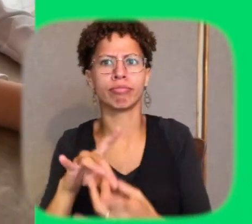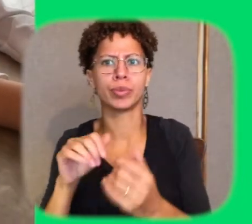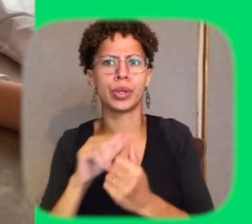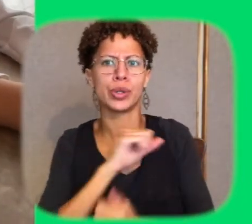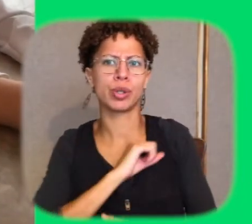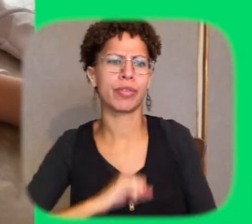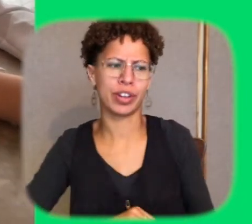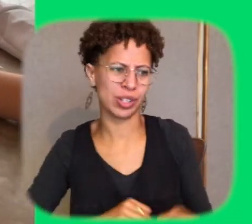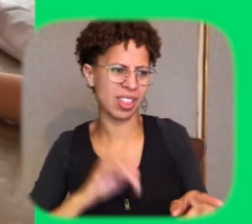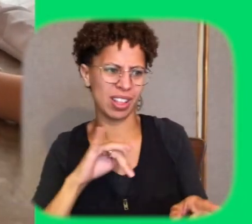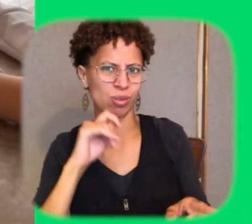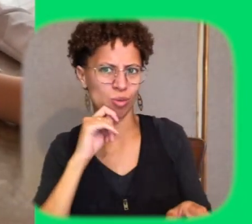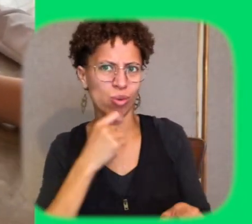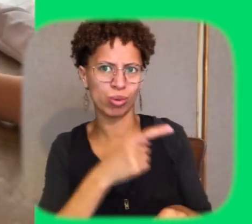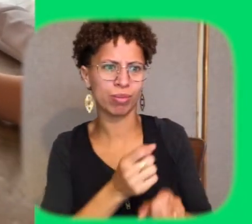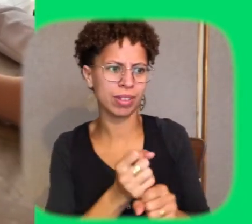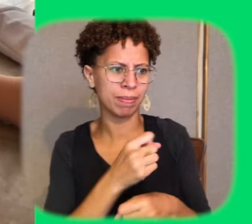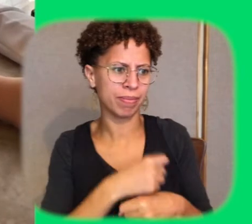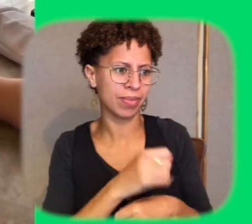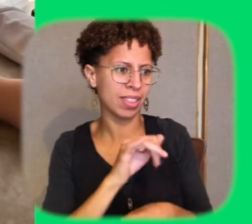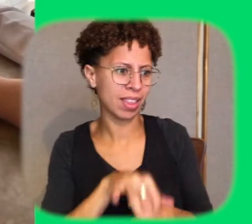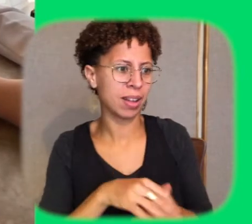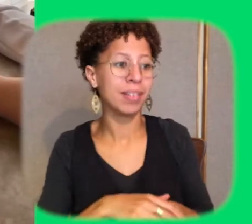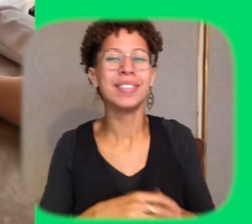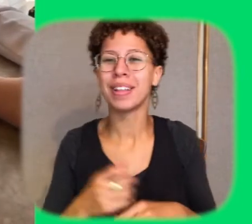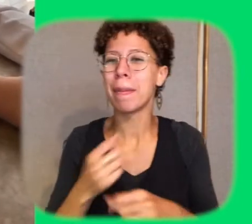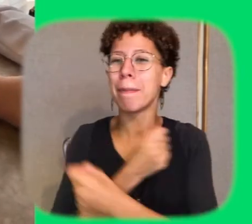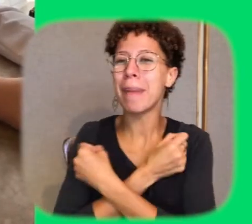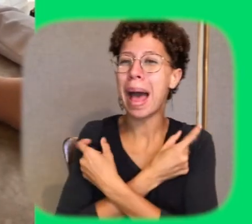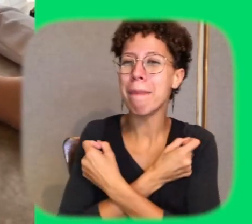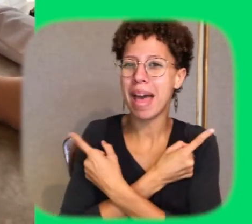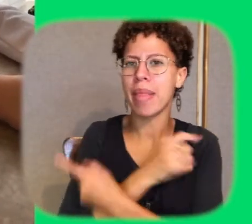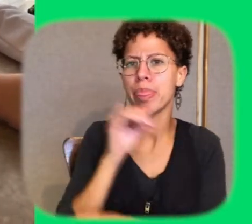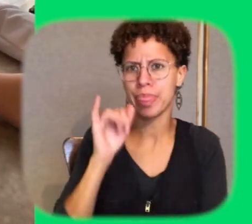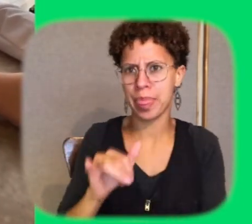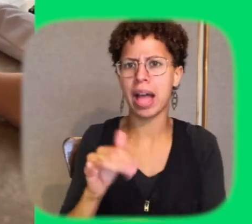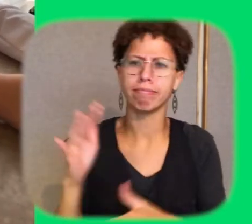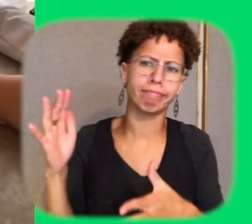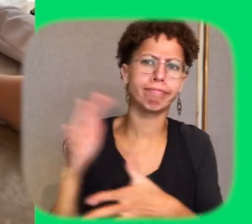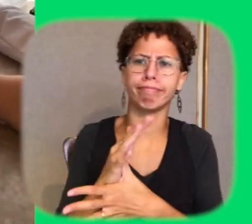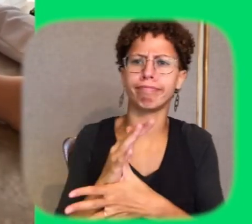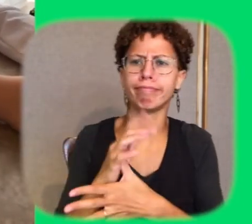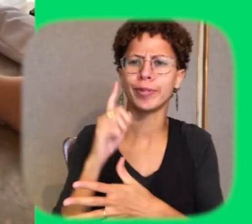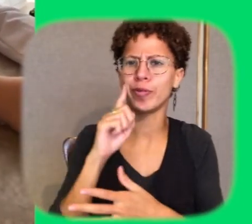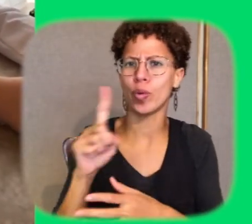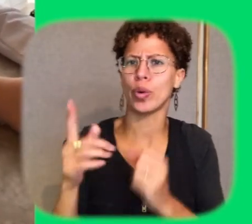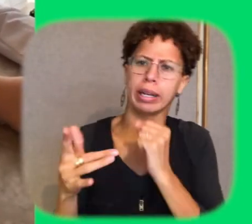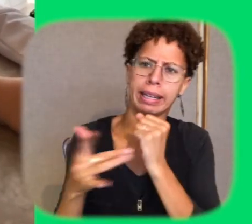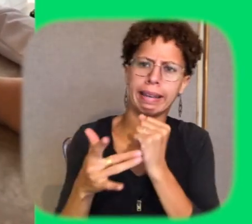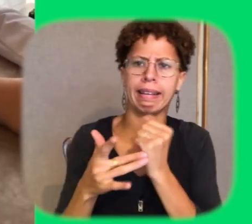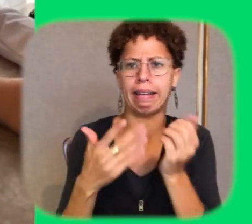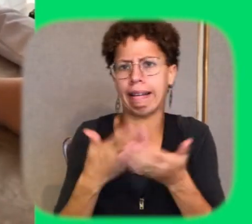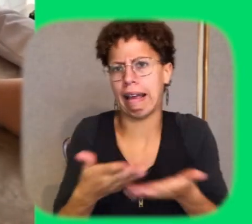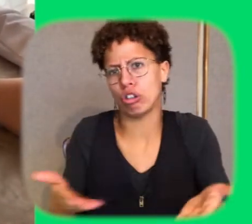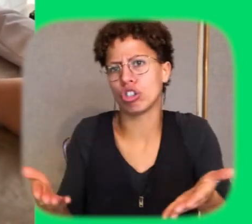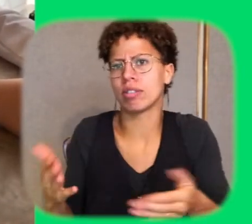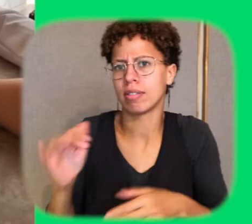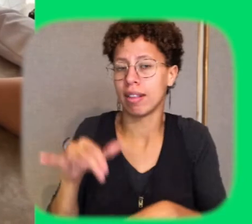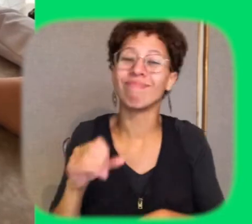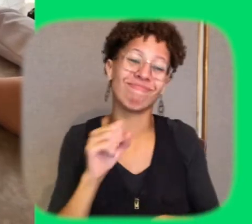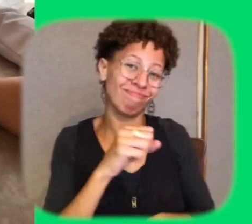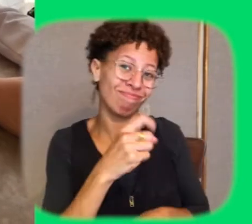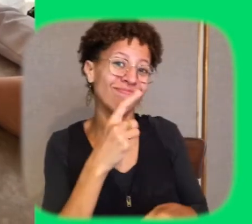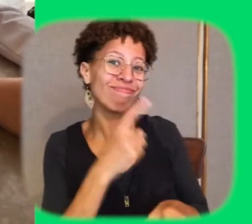most known for gadgets. Batman is the most known for gadgets. And guess what? Elisa just said Batman is the